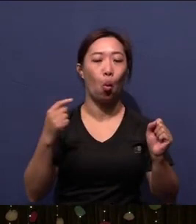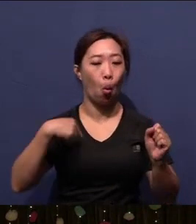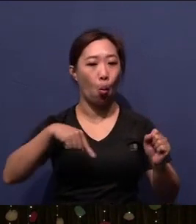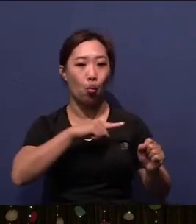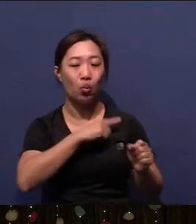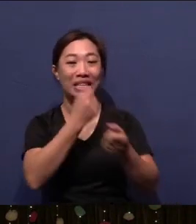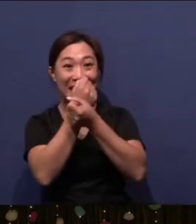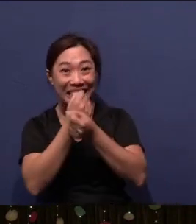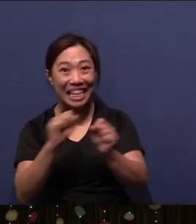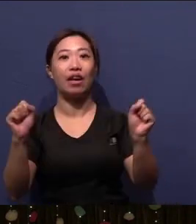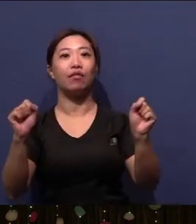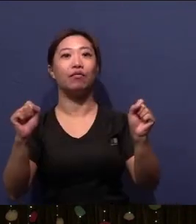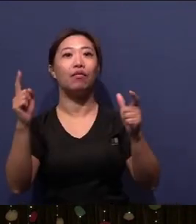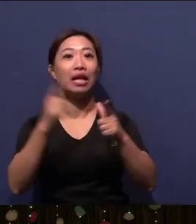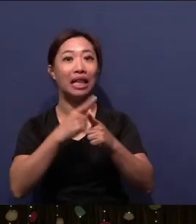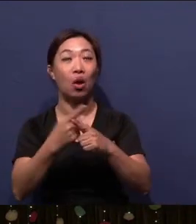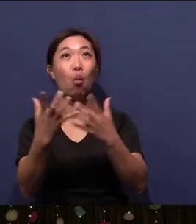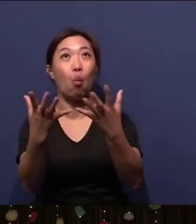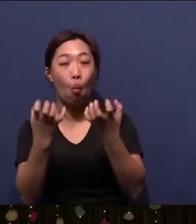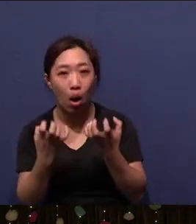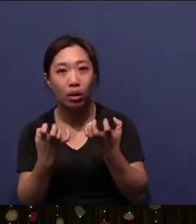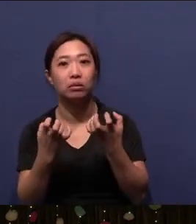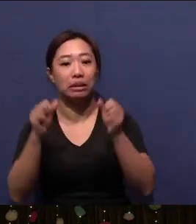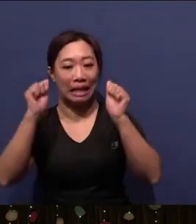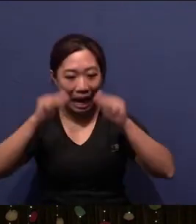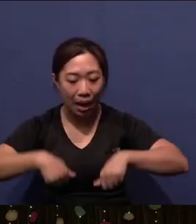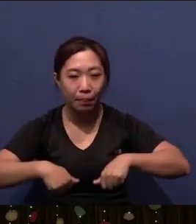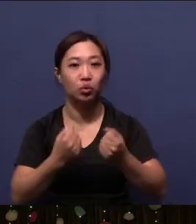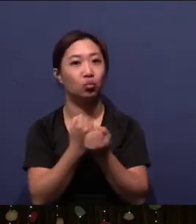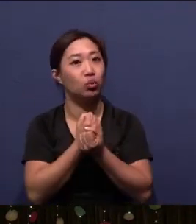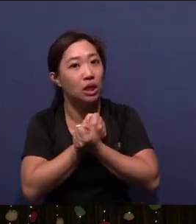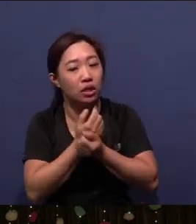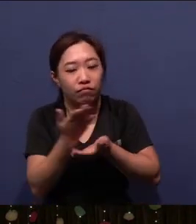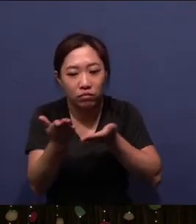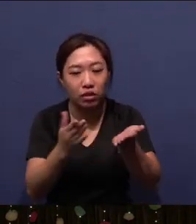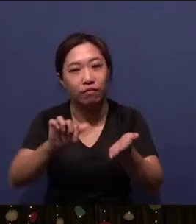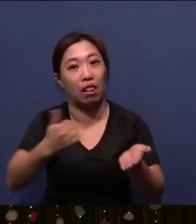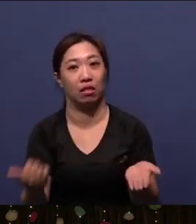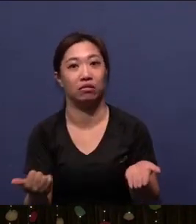saved, do we even want and able to love and serve others?